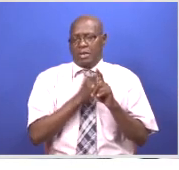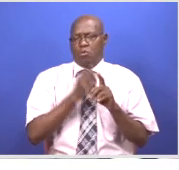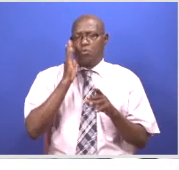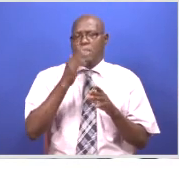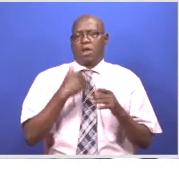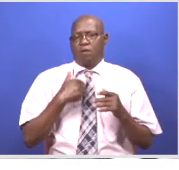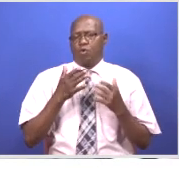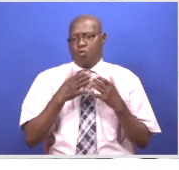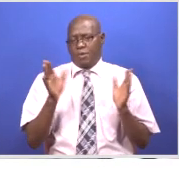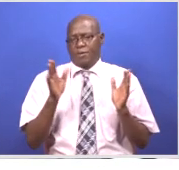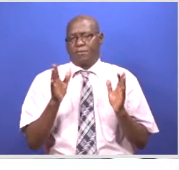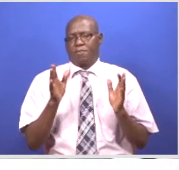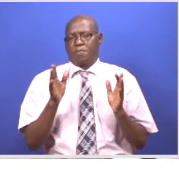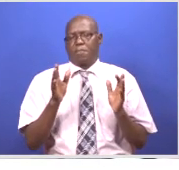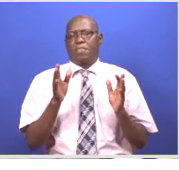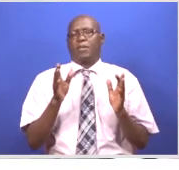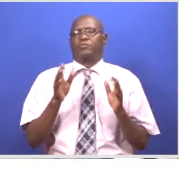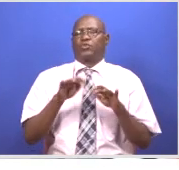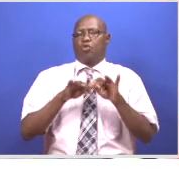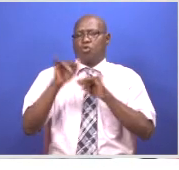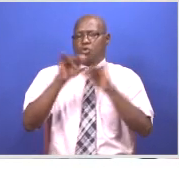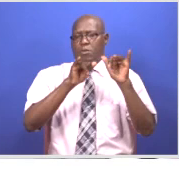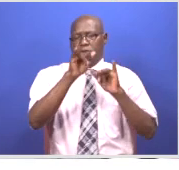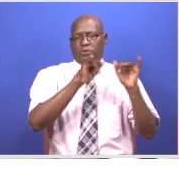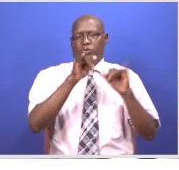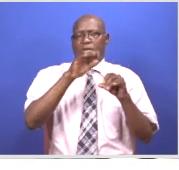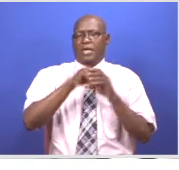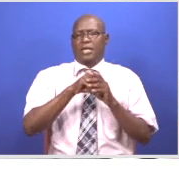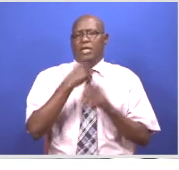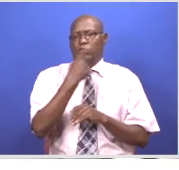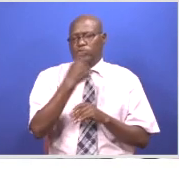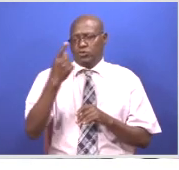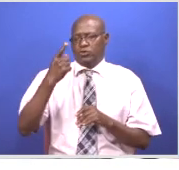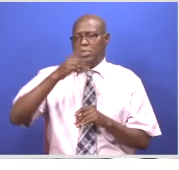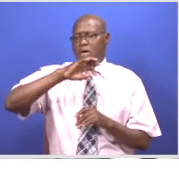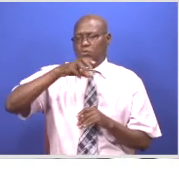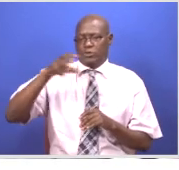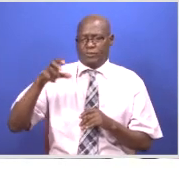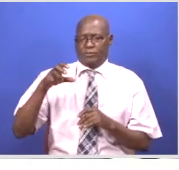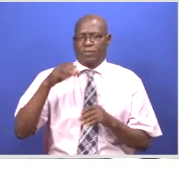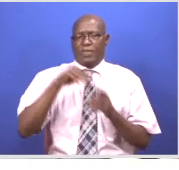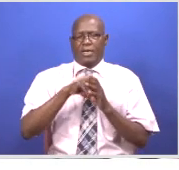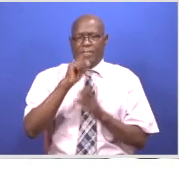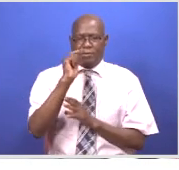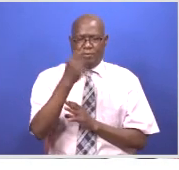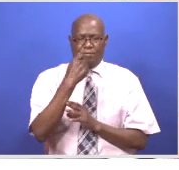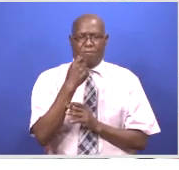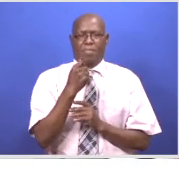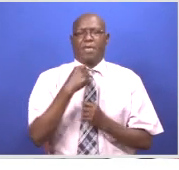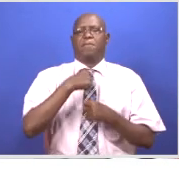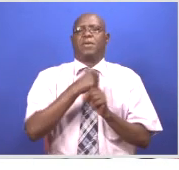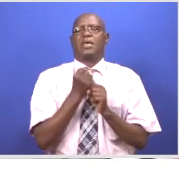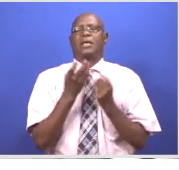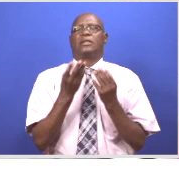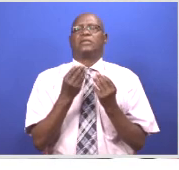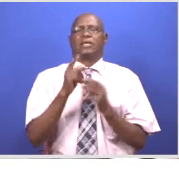opened commercial flights to every county or the neighboring counties across Kenya to make it easier